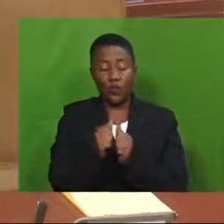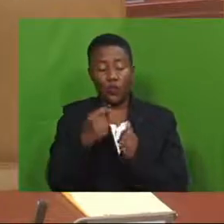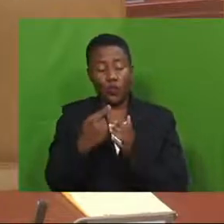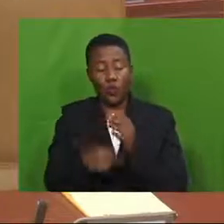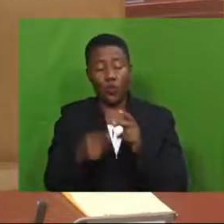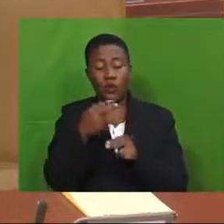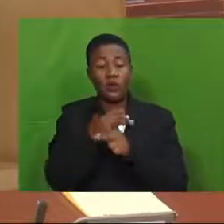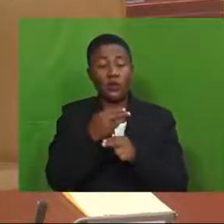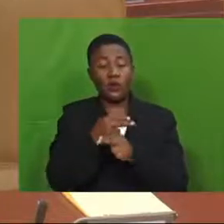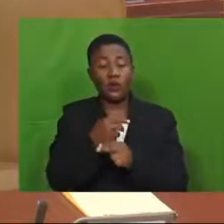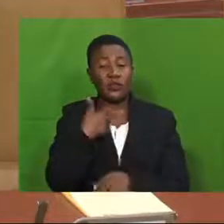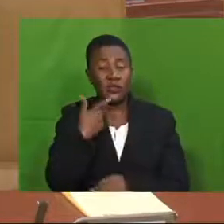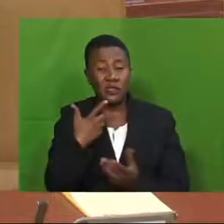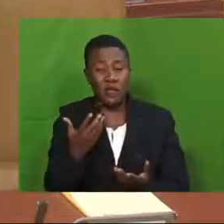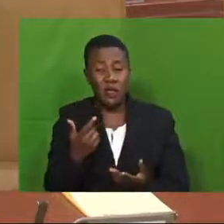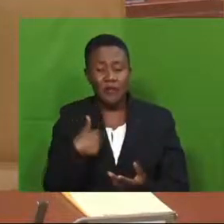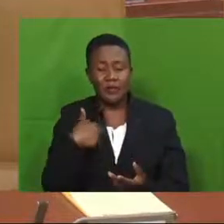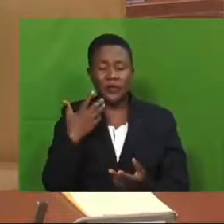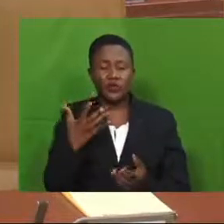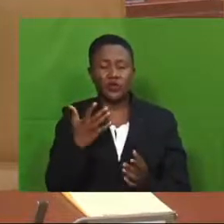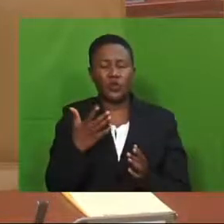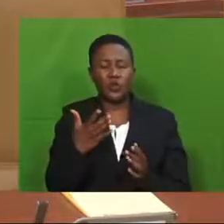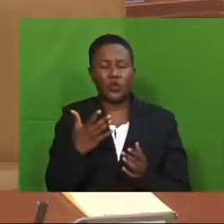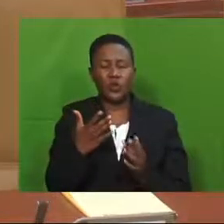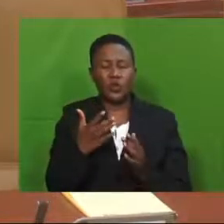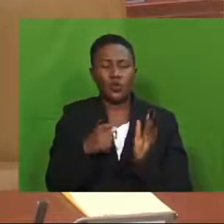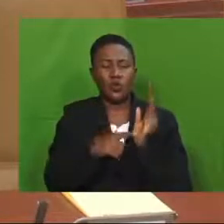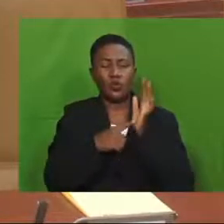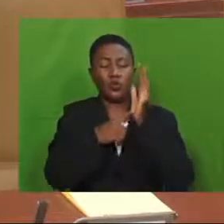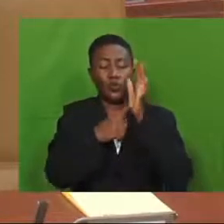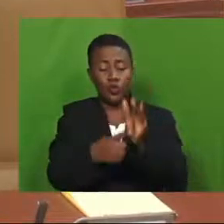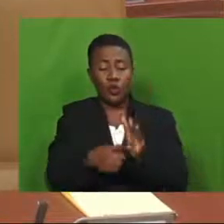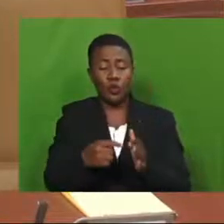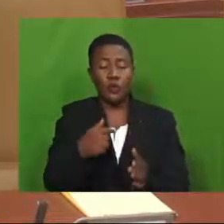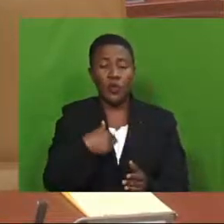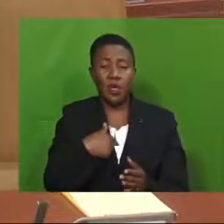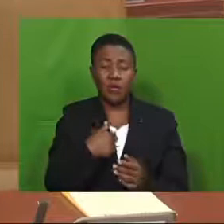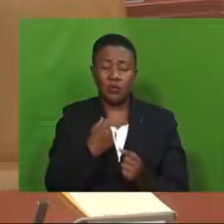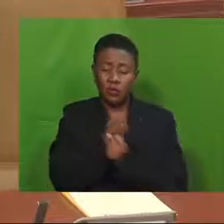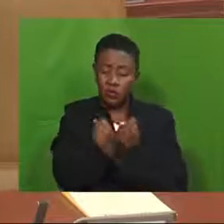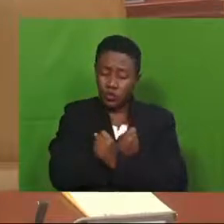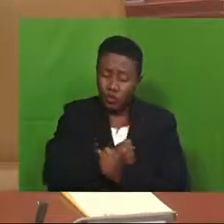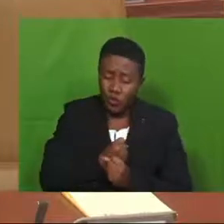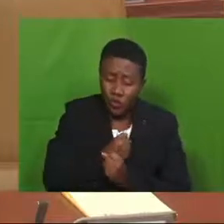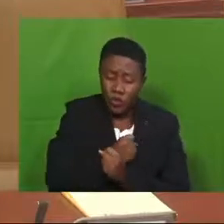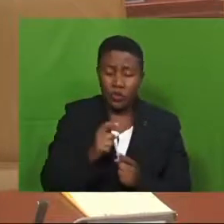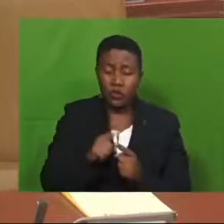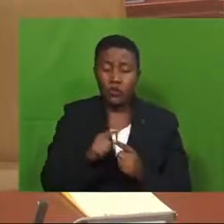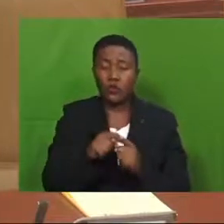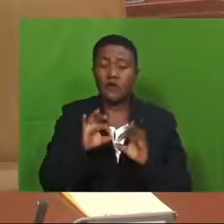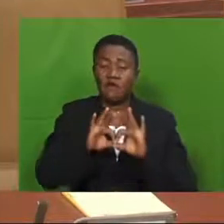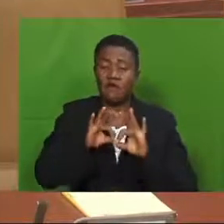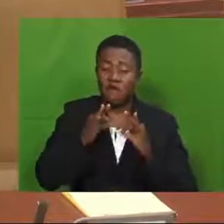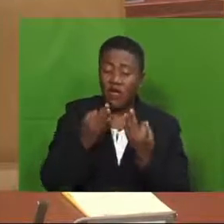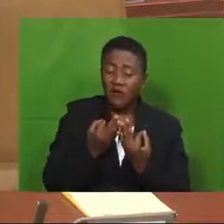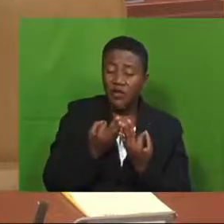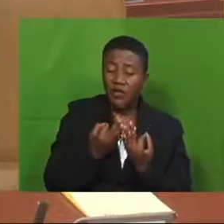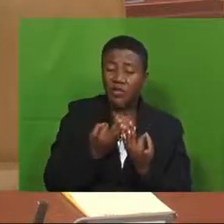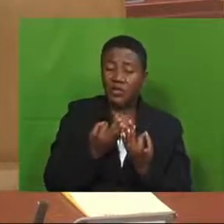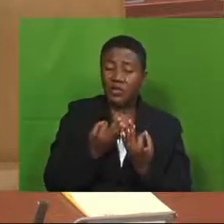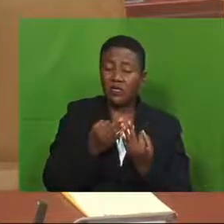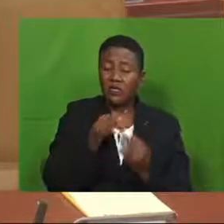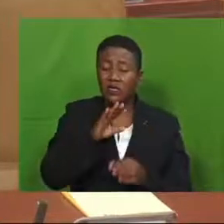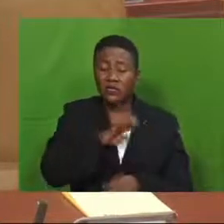has expressed, I want to also express my deep condolences to his family, his children, his wife,